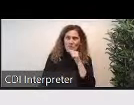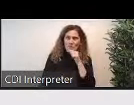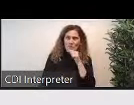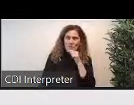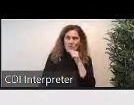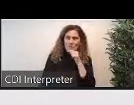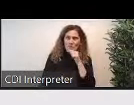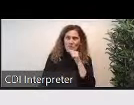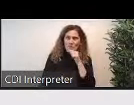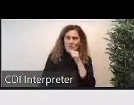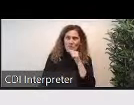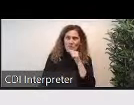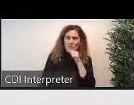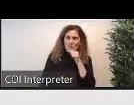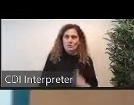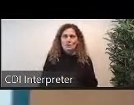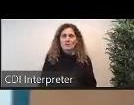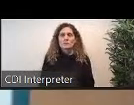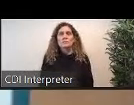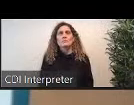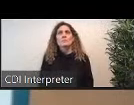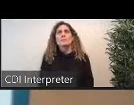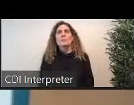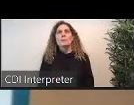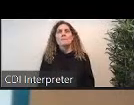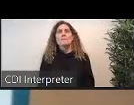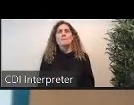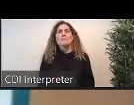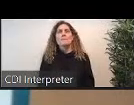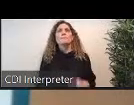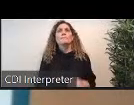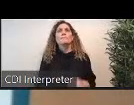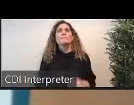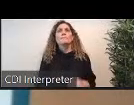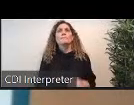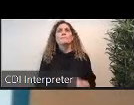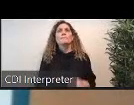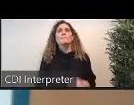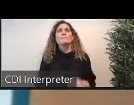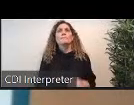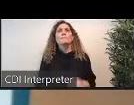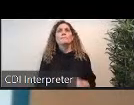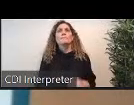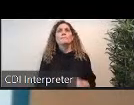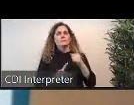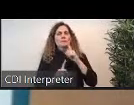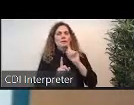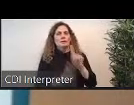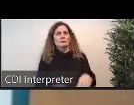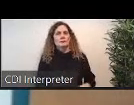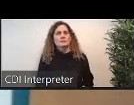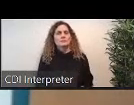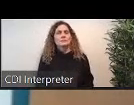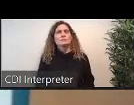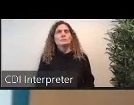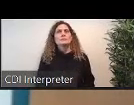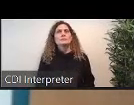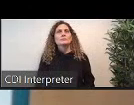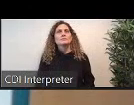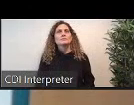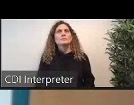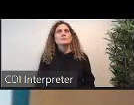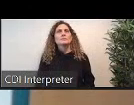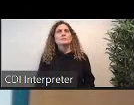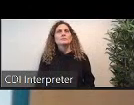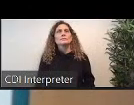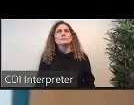Yeah, thank you very much. I meet with local health departments across Milwaukee County several times a week. I know as of this